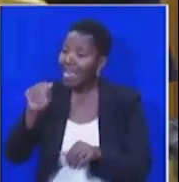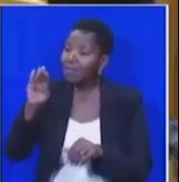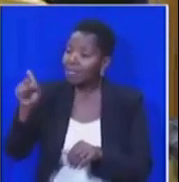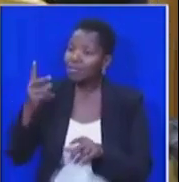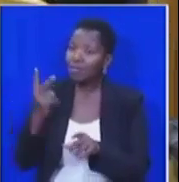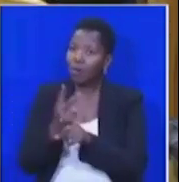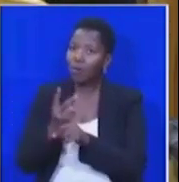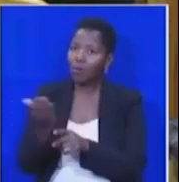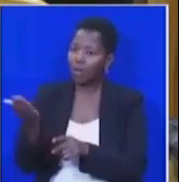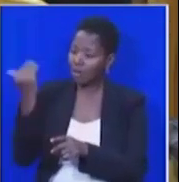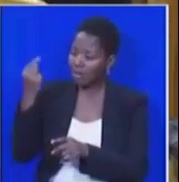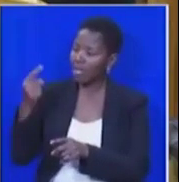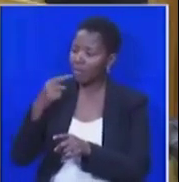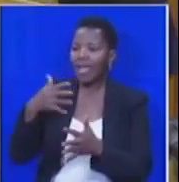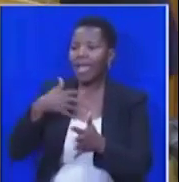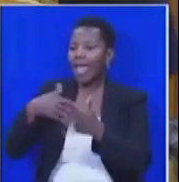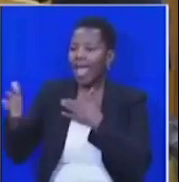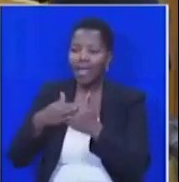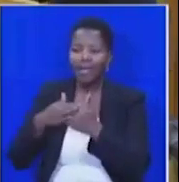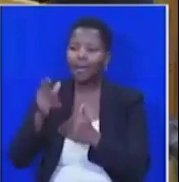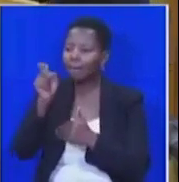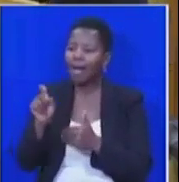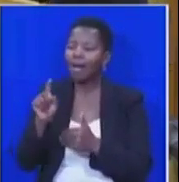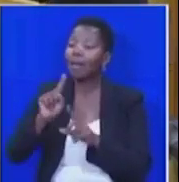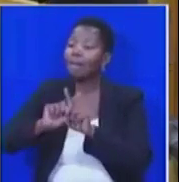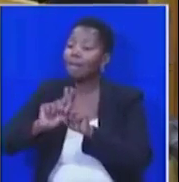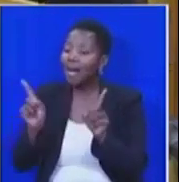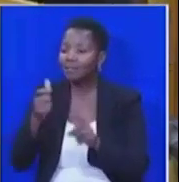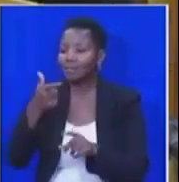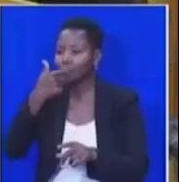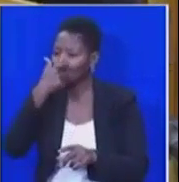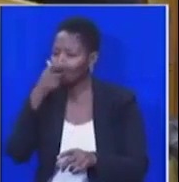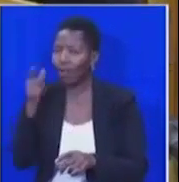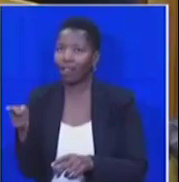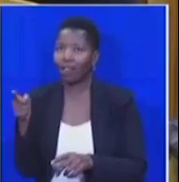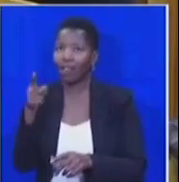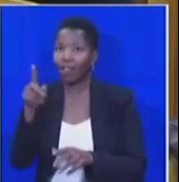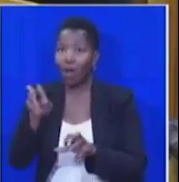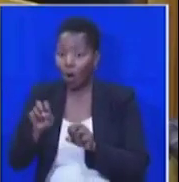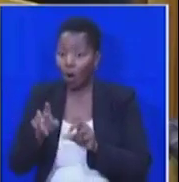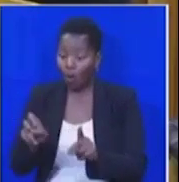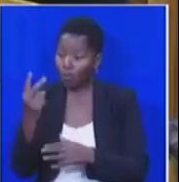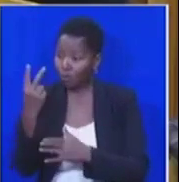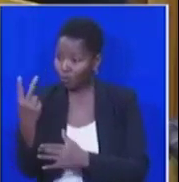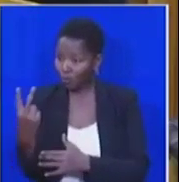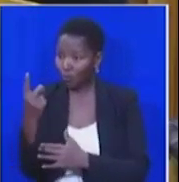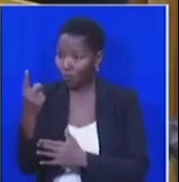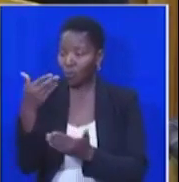He's exchanged the golden arches for poorly attended marches.